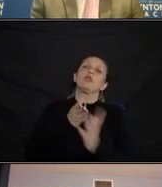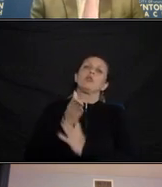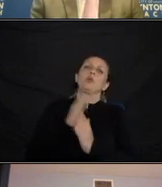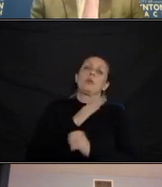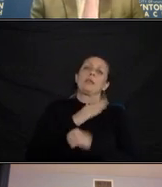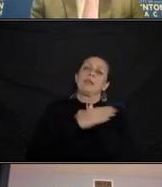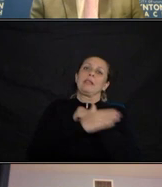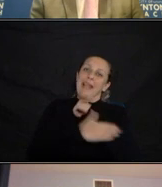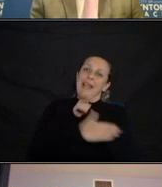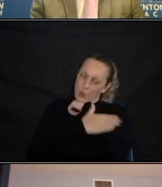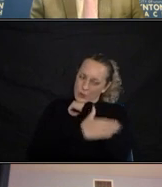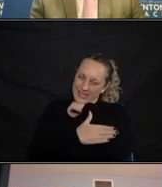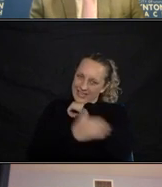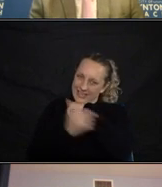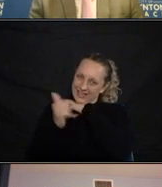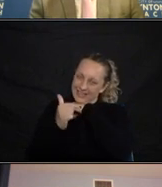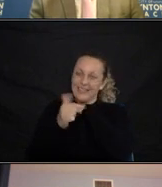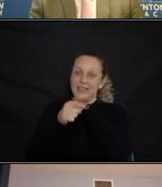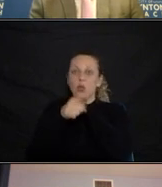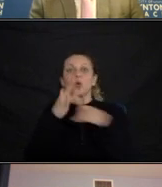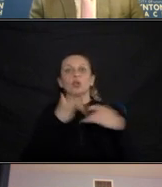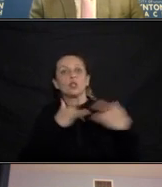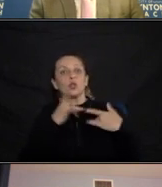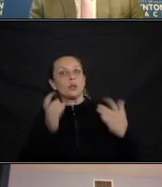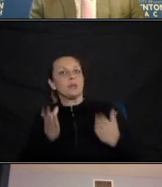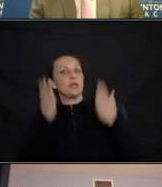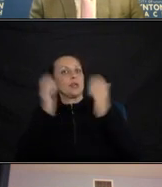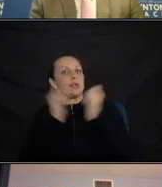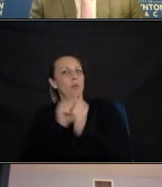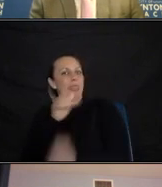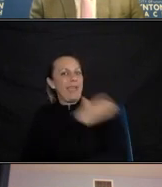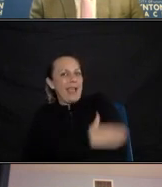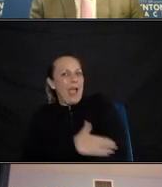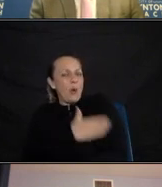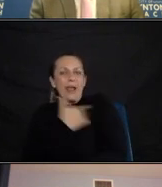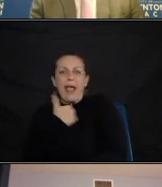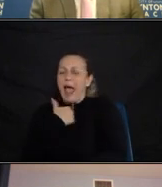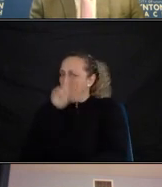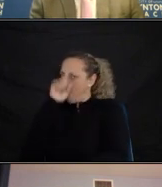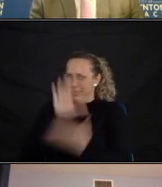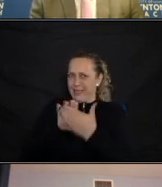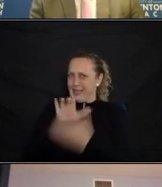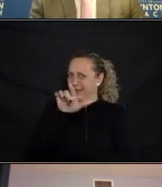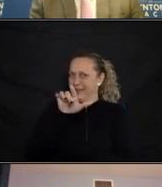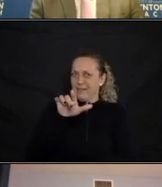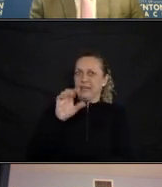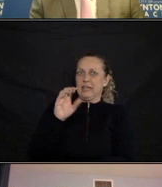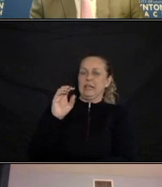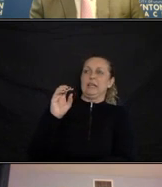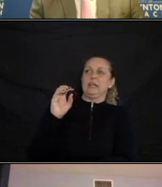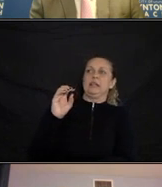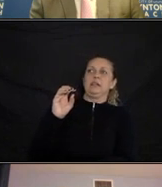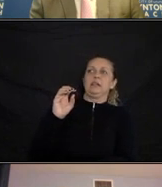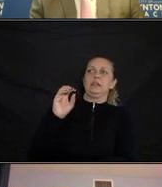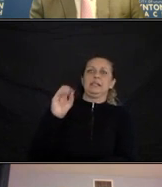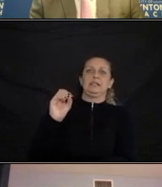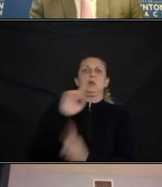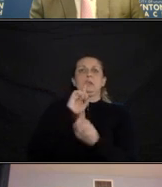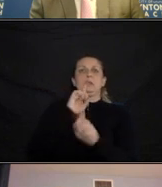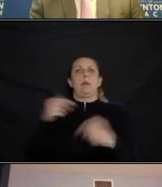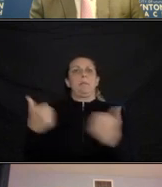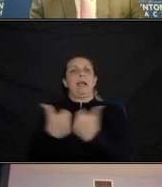county. And so those concerns need to be addressed with the county. I don't believe in a zero-sum game where